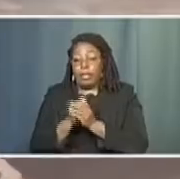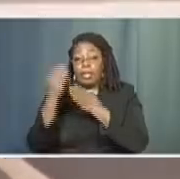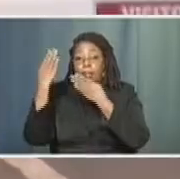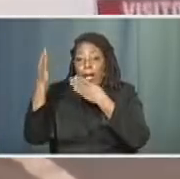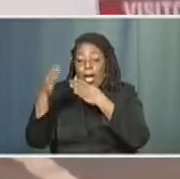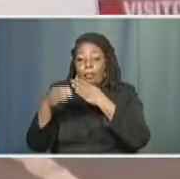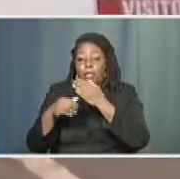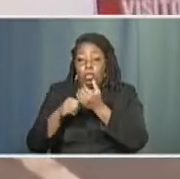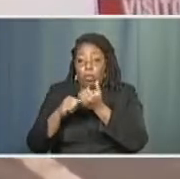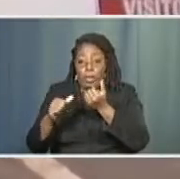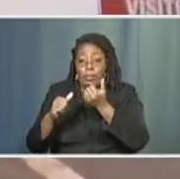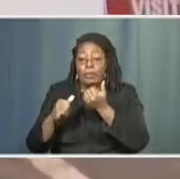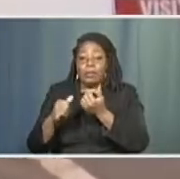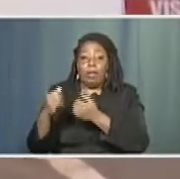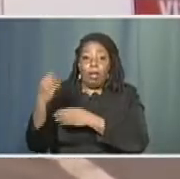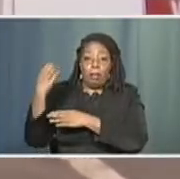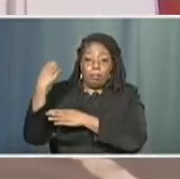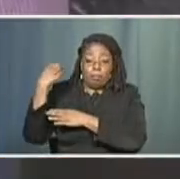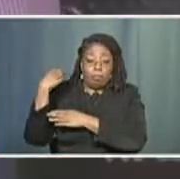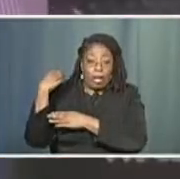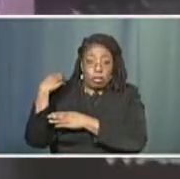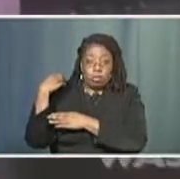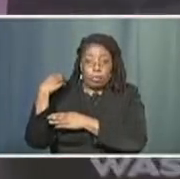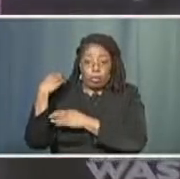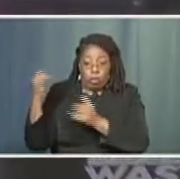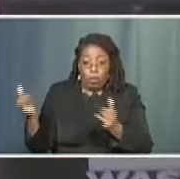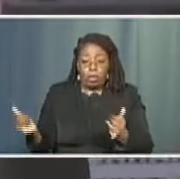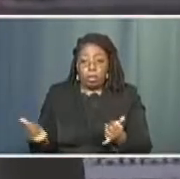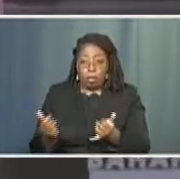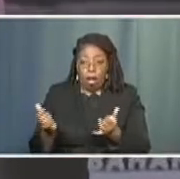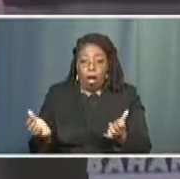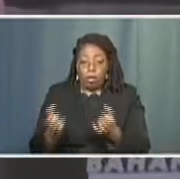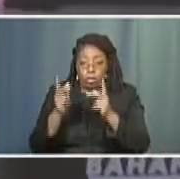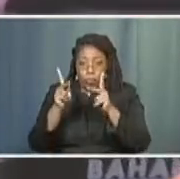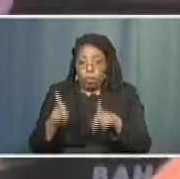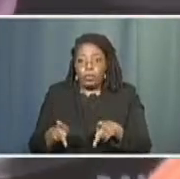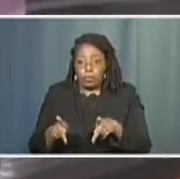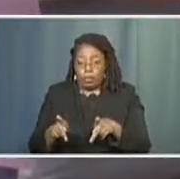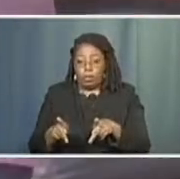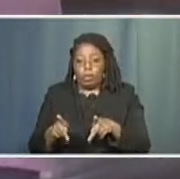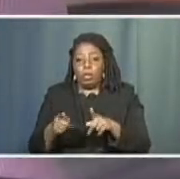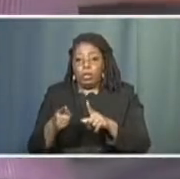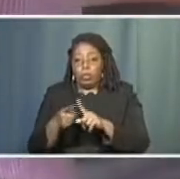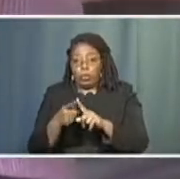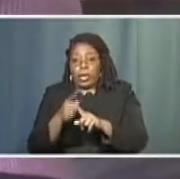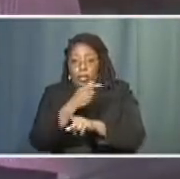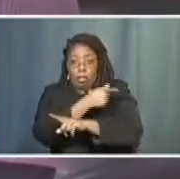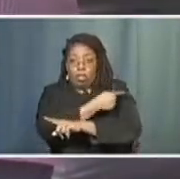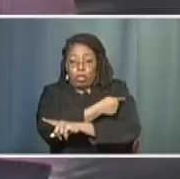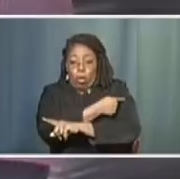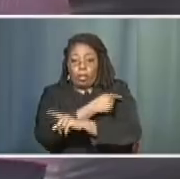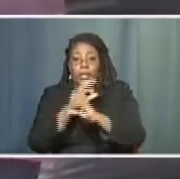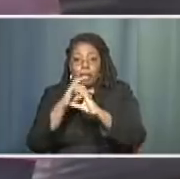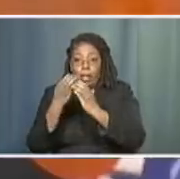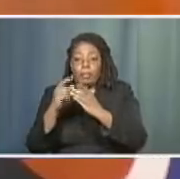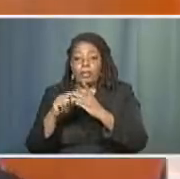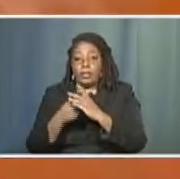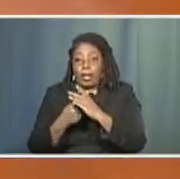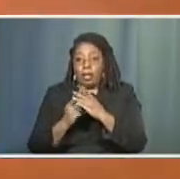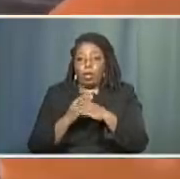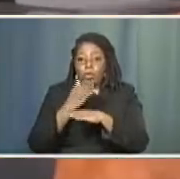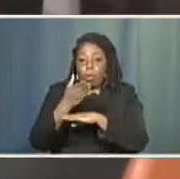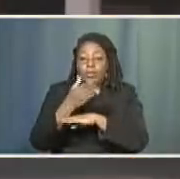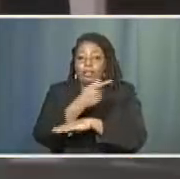Waste Management stepping up its game to encourage vaccine-hesitant residents to roll up their sleeves. The company launching its